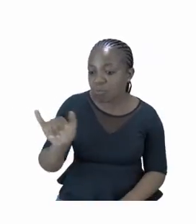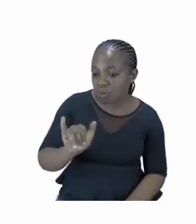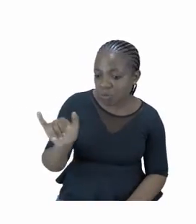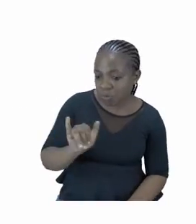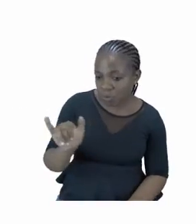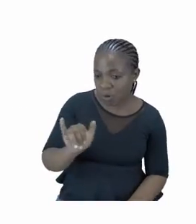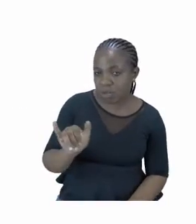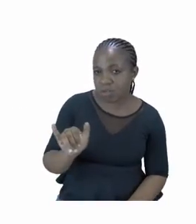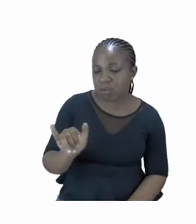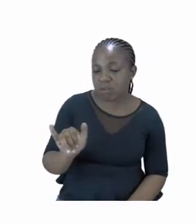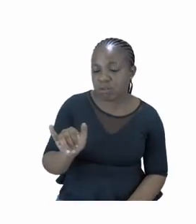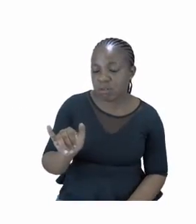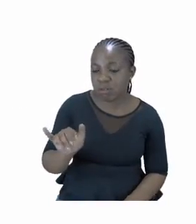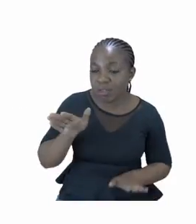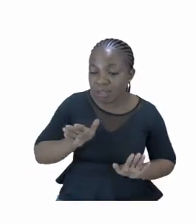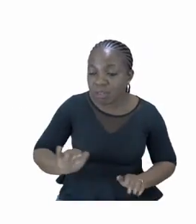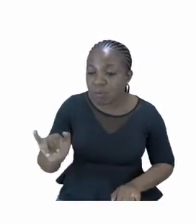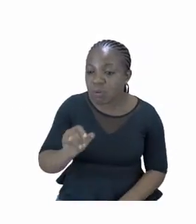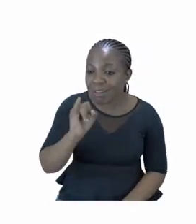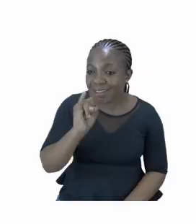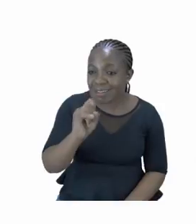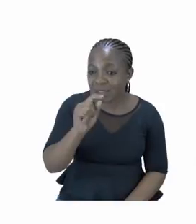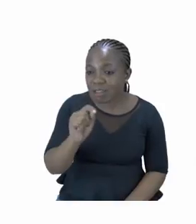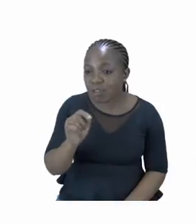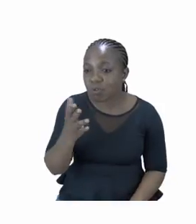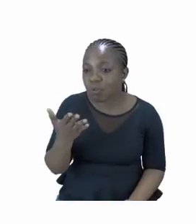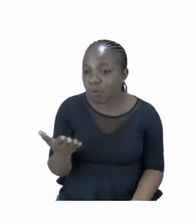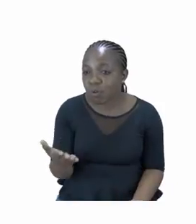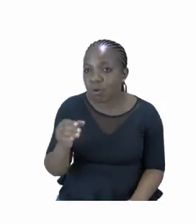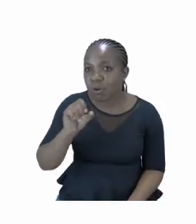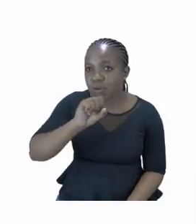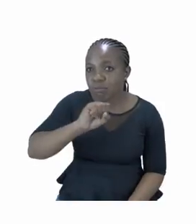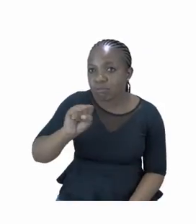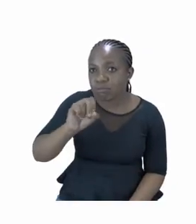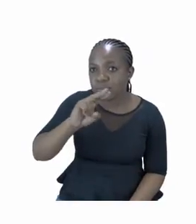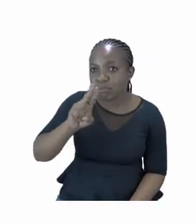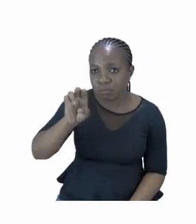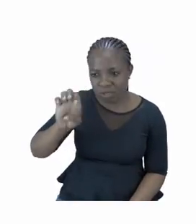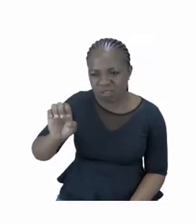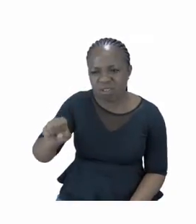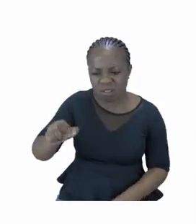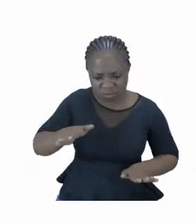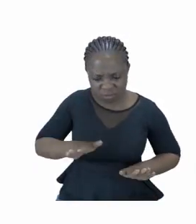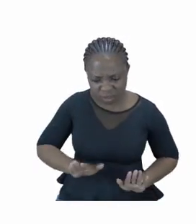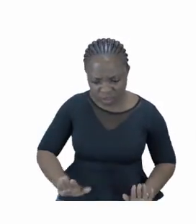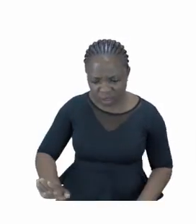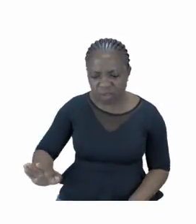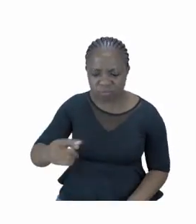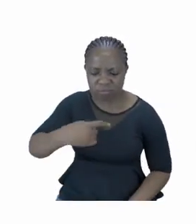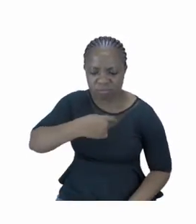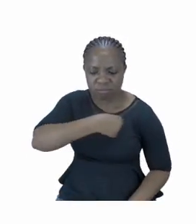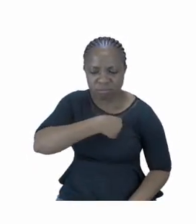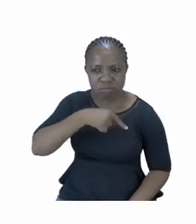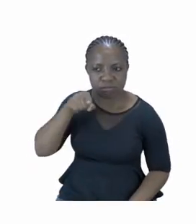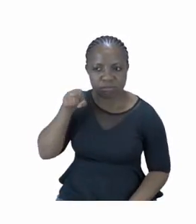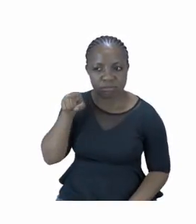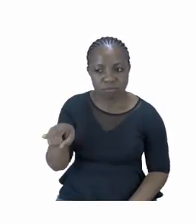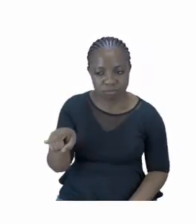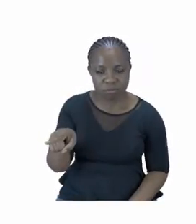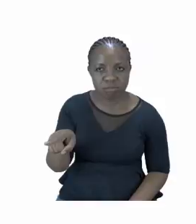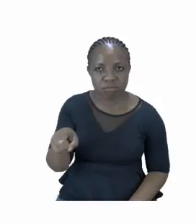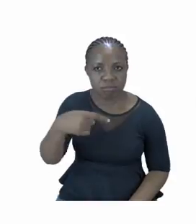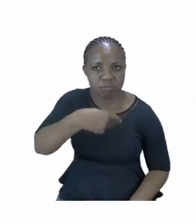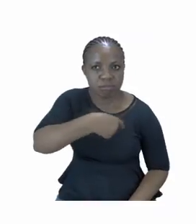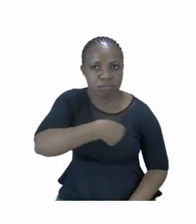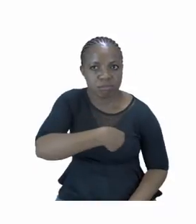Well done, grade ones. We say she because it is for